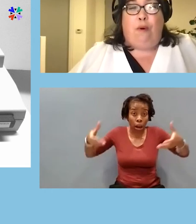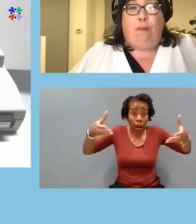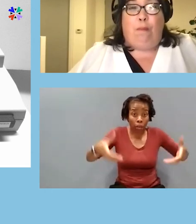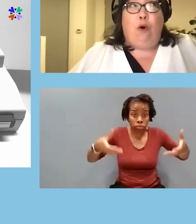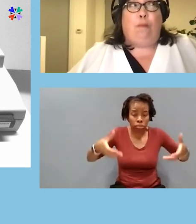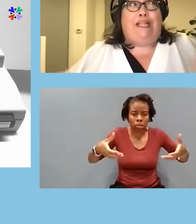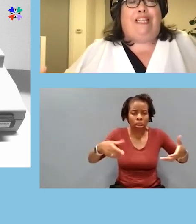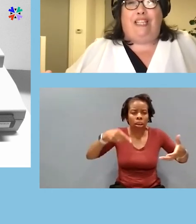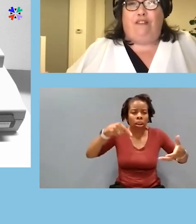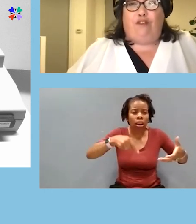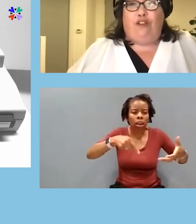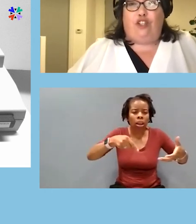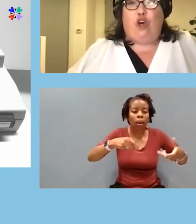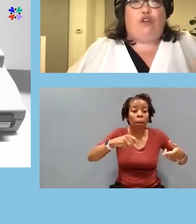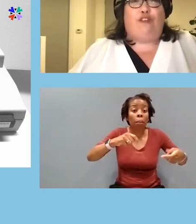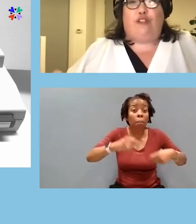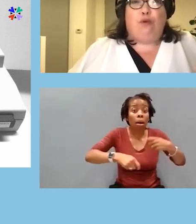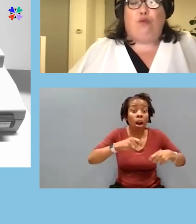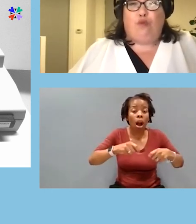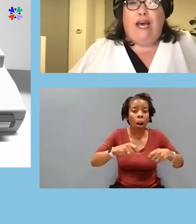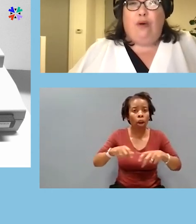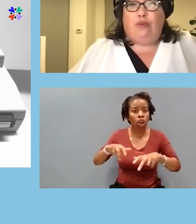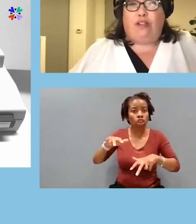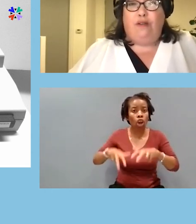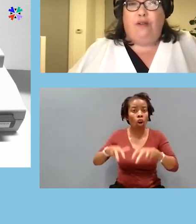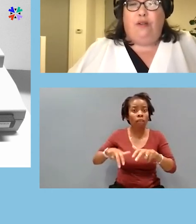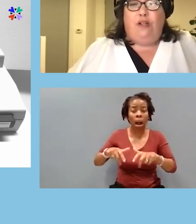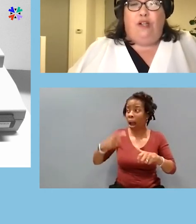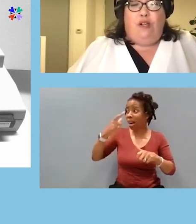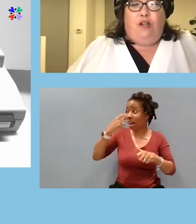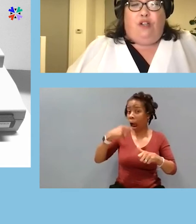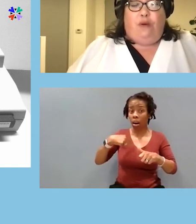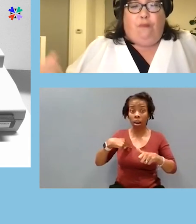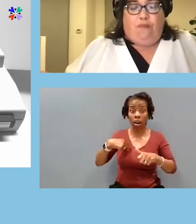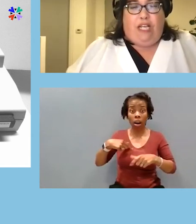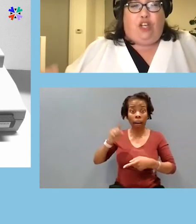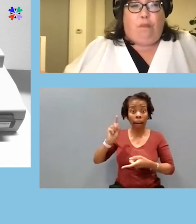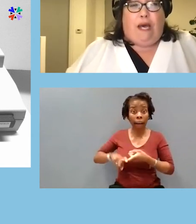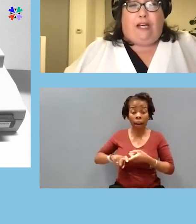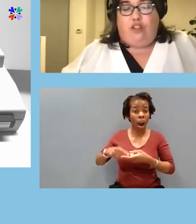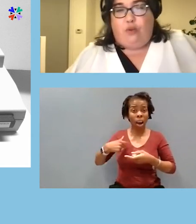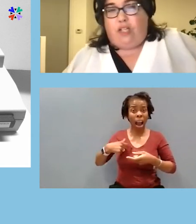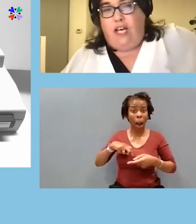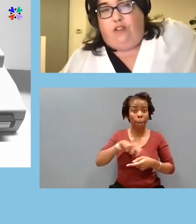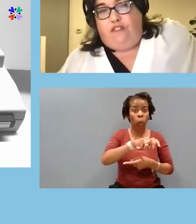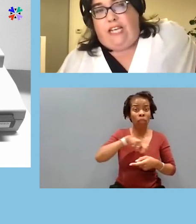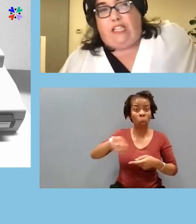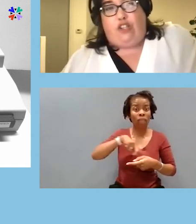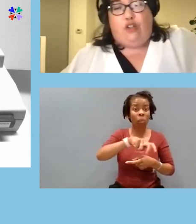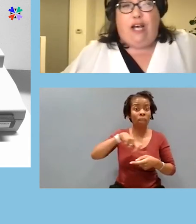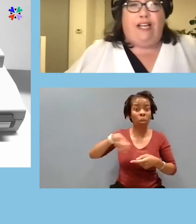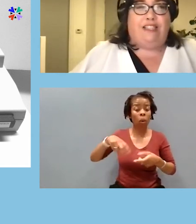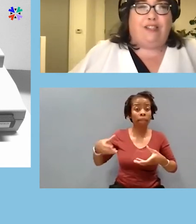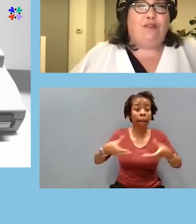wasn't mobility for sonographers to move around. So let's go back to the kind of